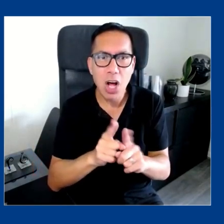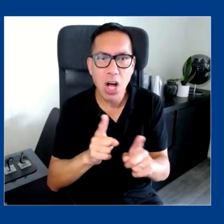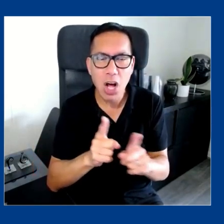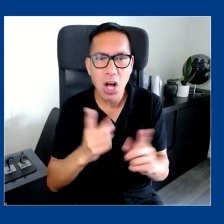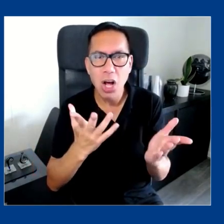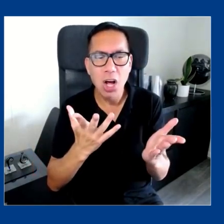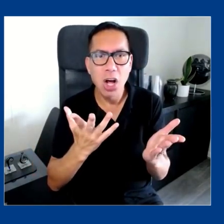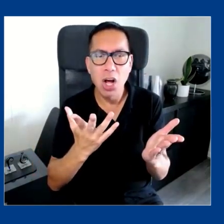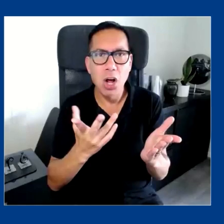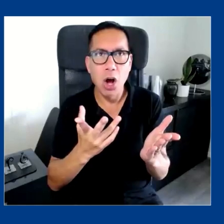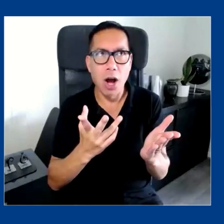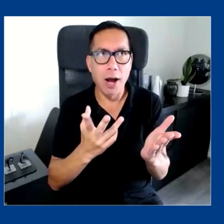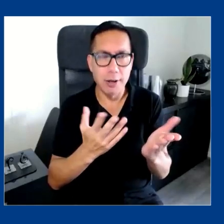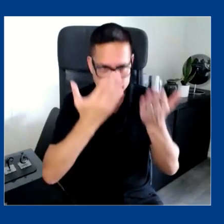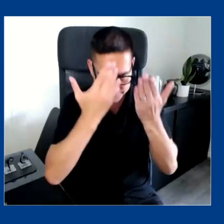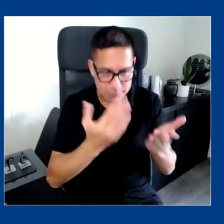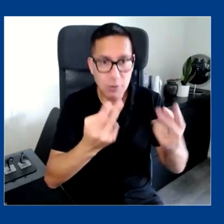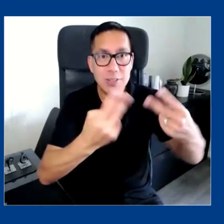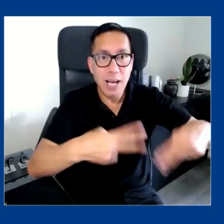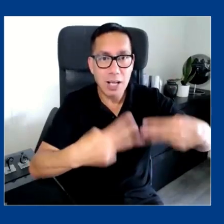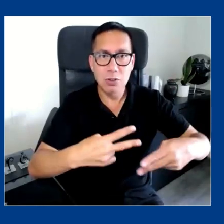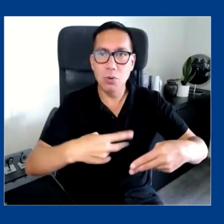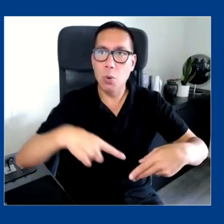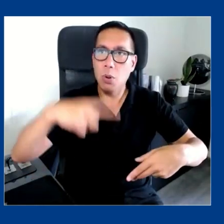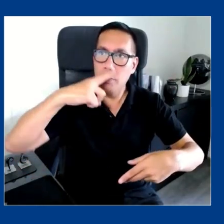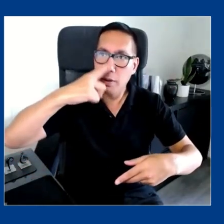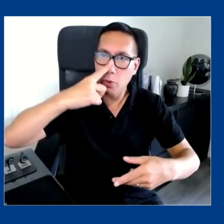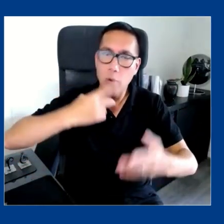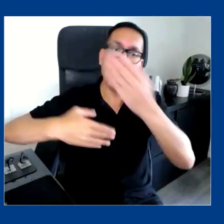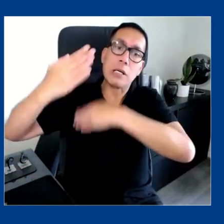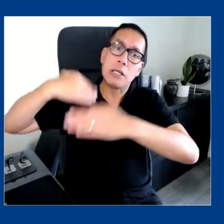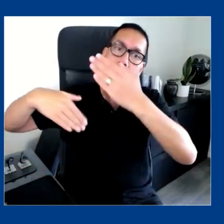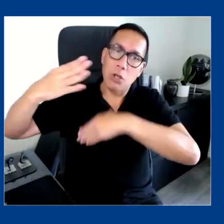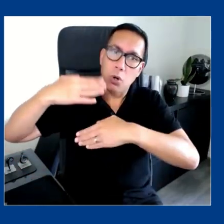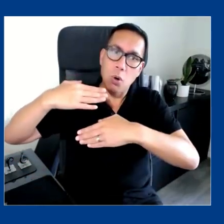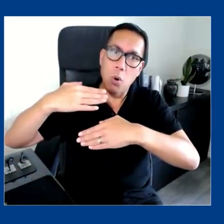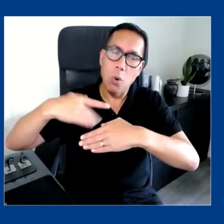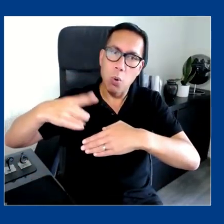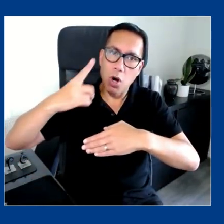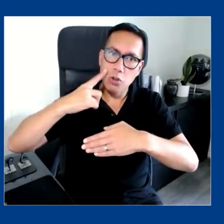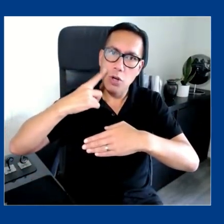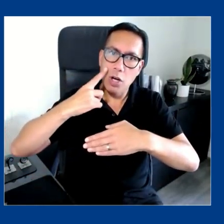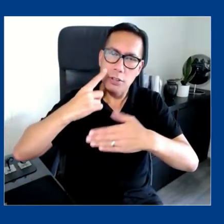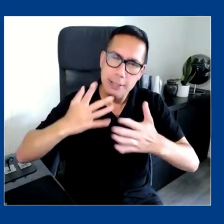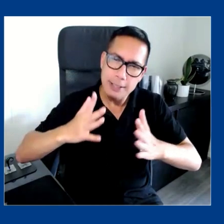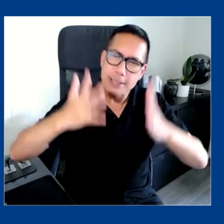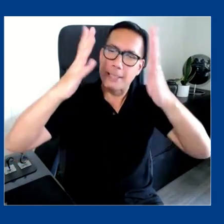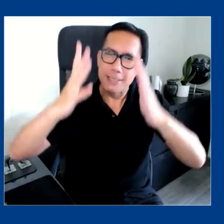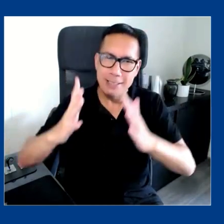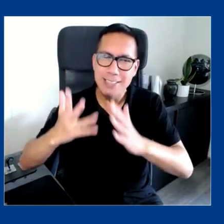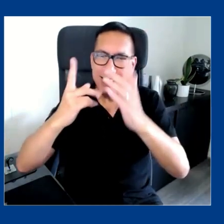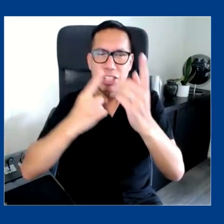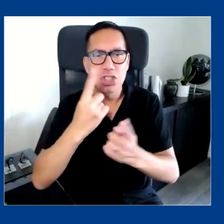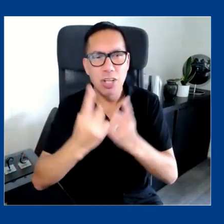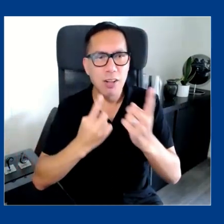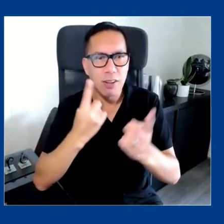of the ancestors or the enlightening one called Maromak.